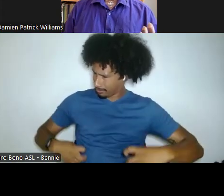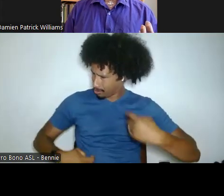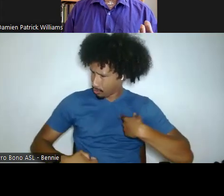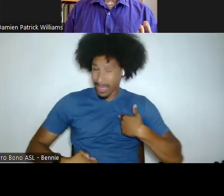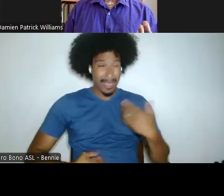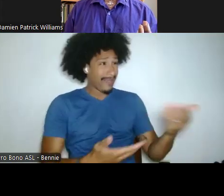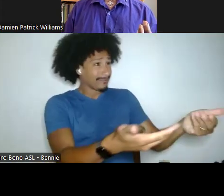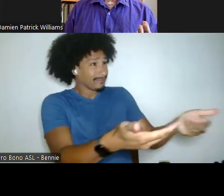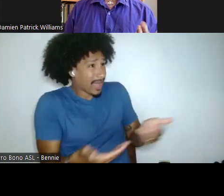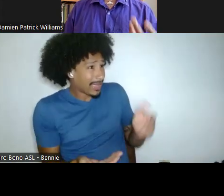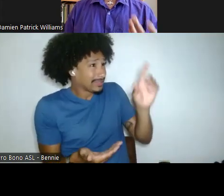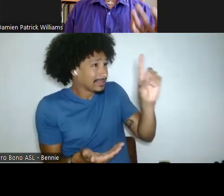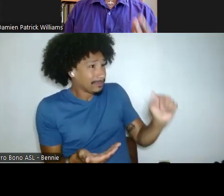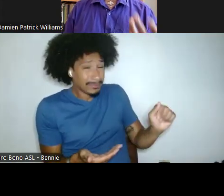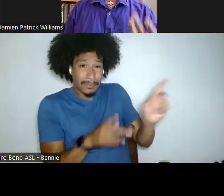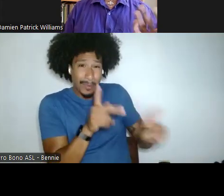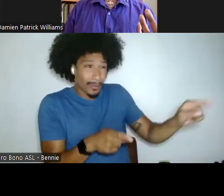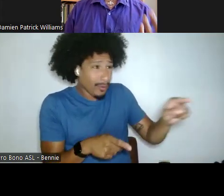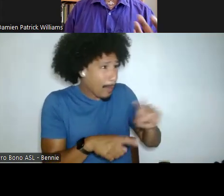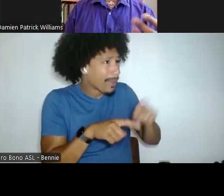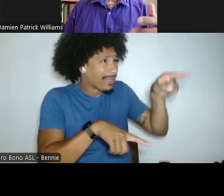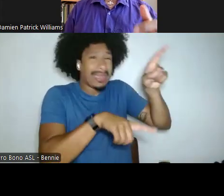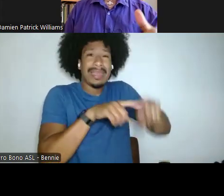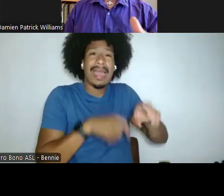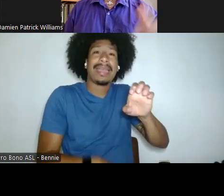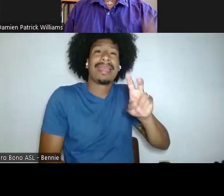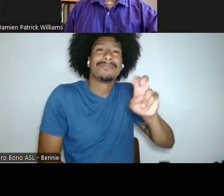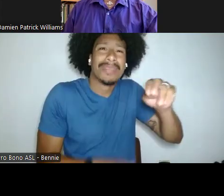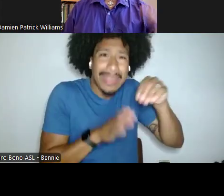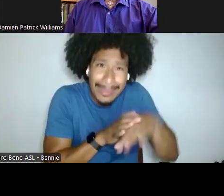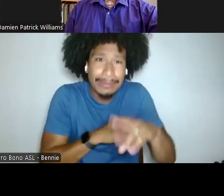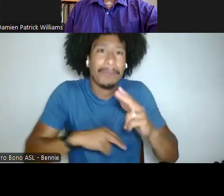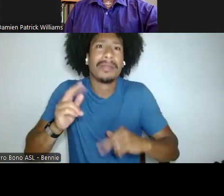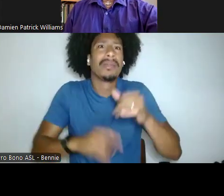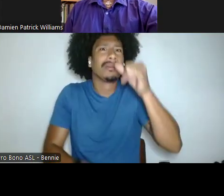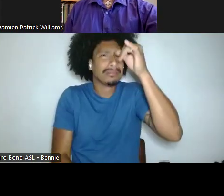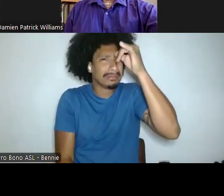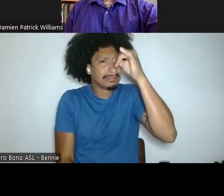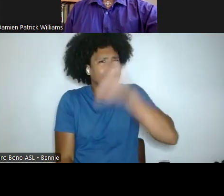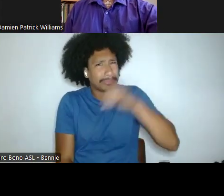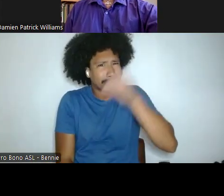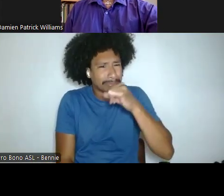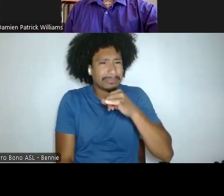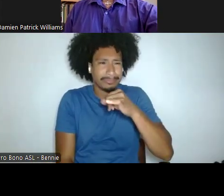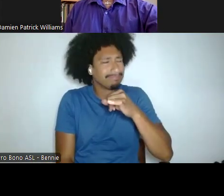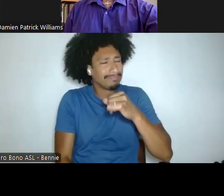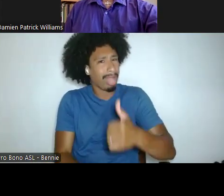problem. It becomes a moment in which we can all build out more.